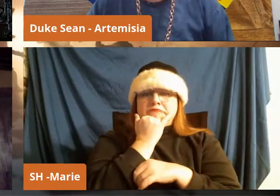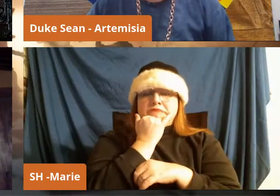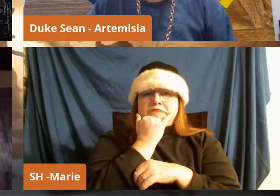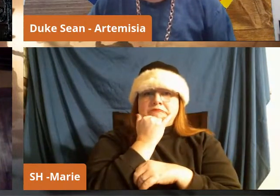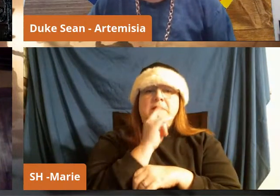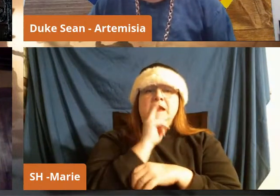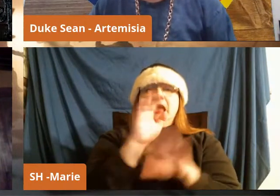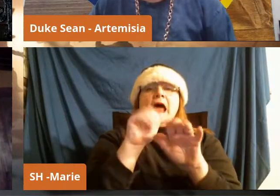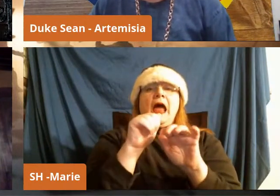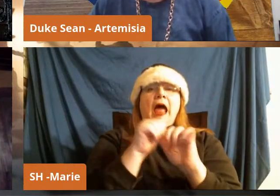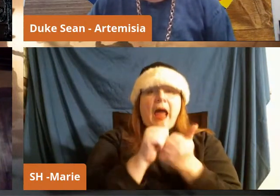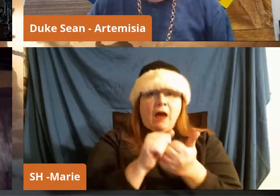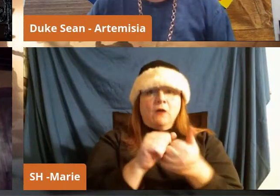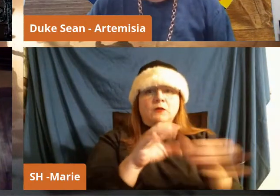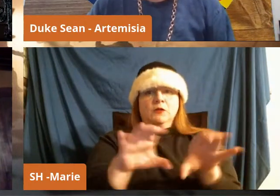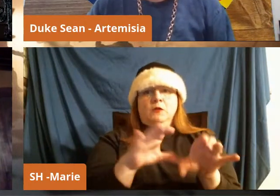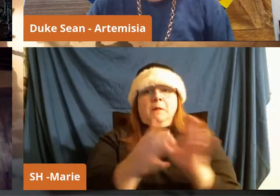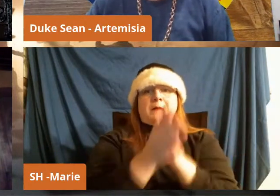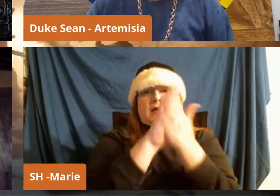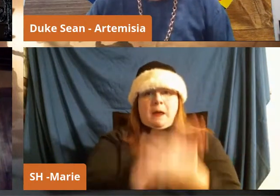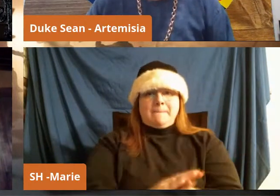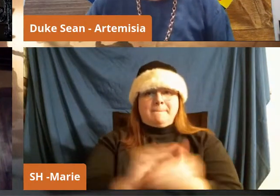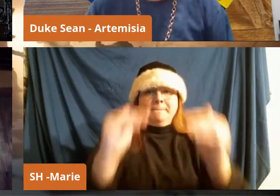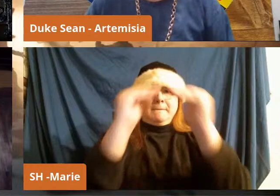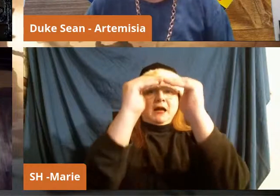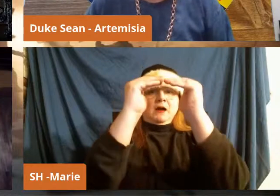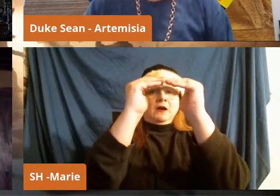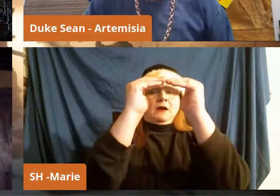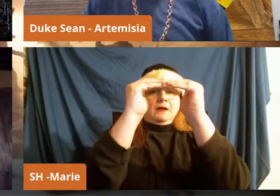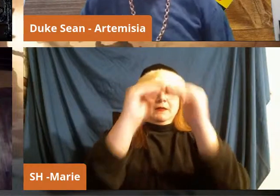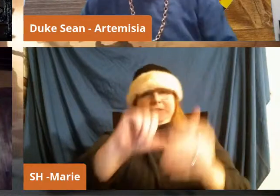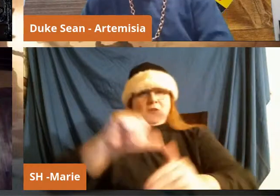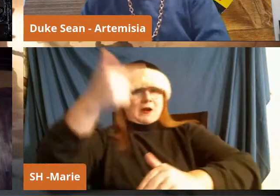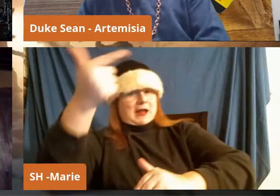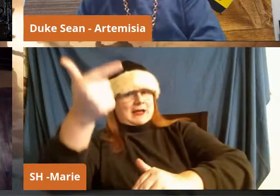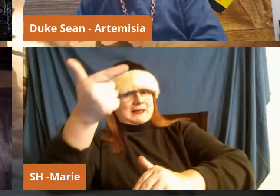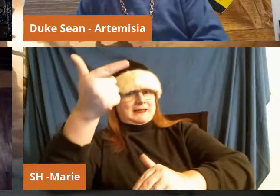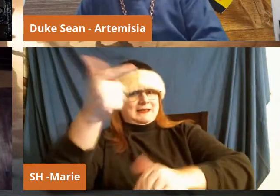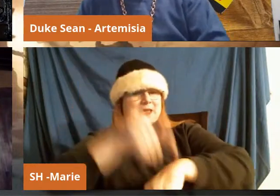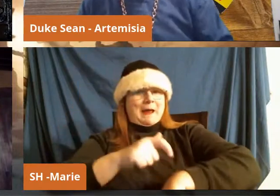It's how you go about doing it. That's our next episode. Don't